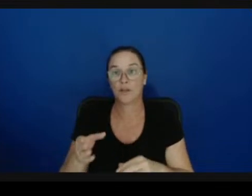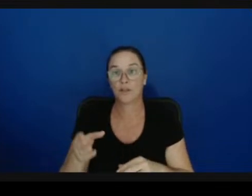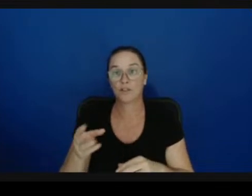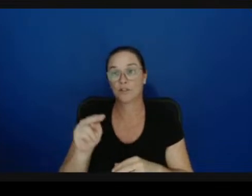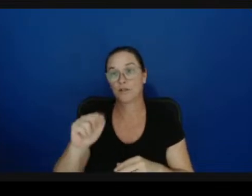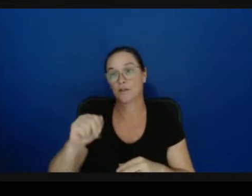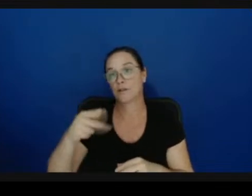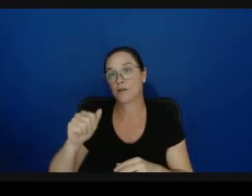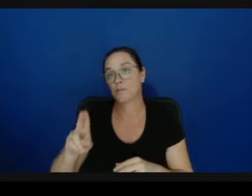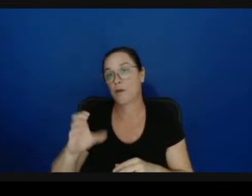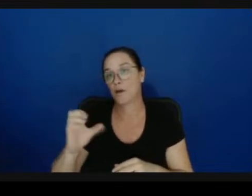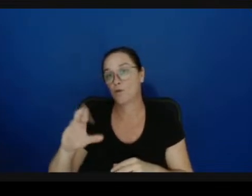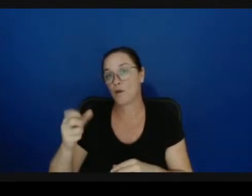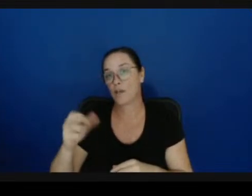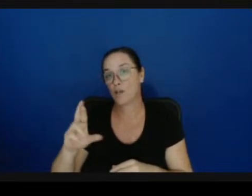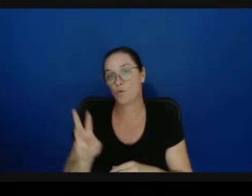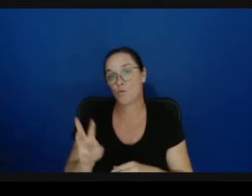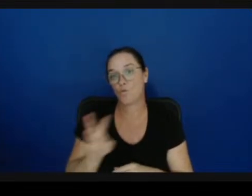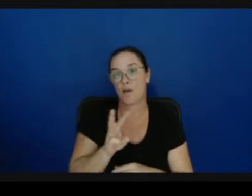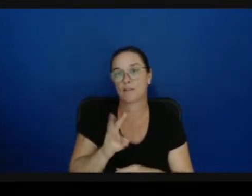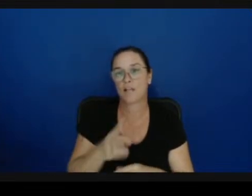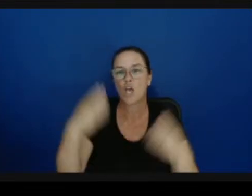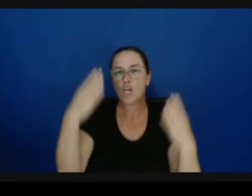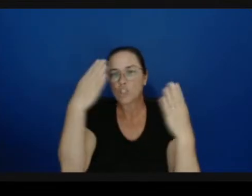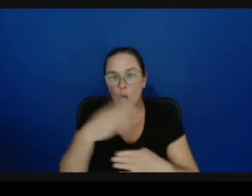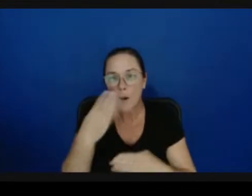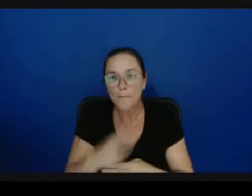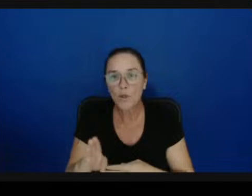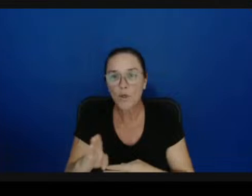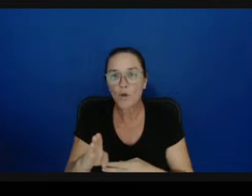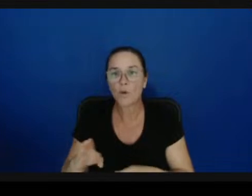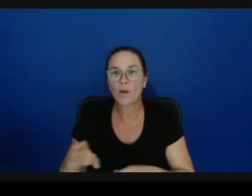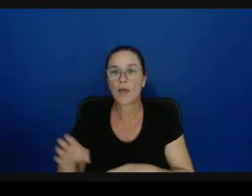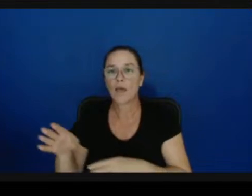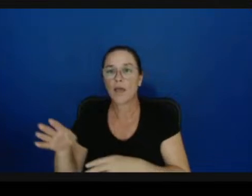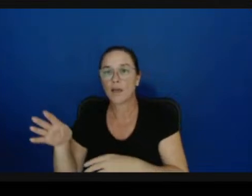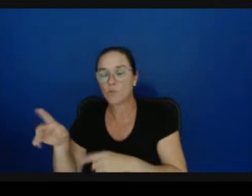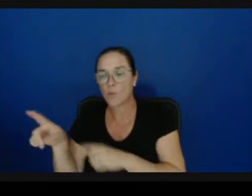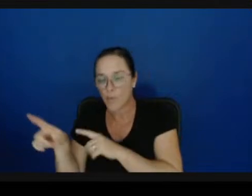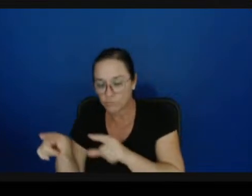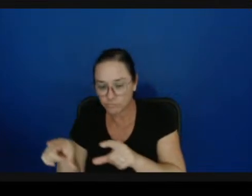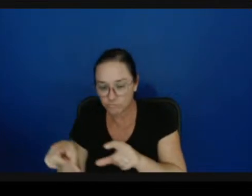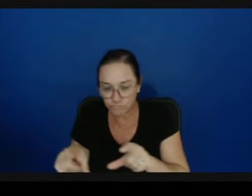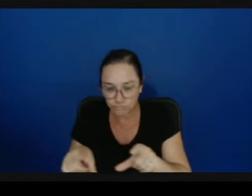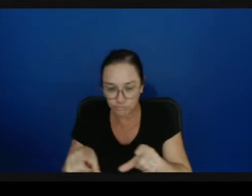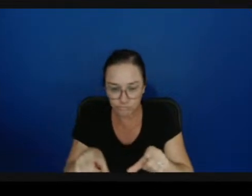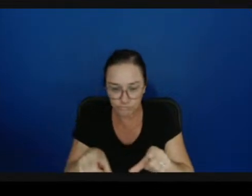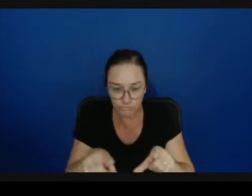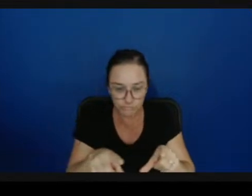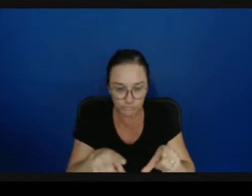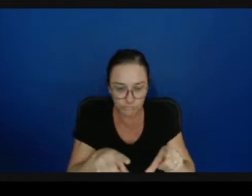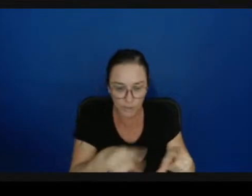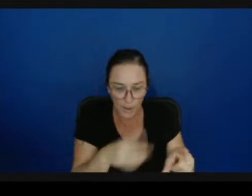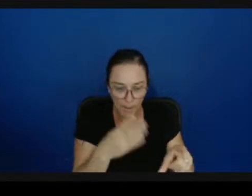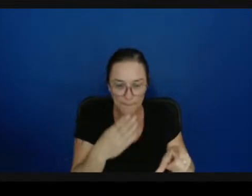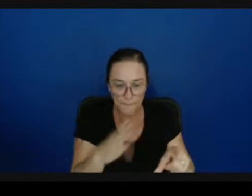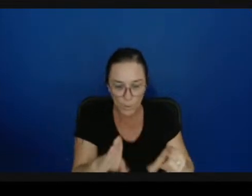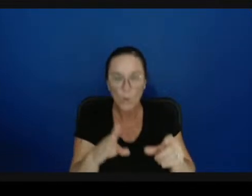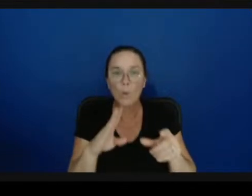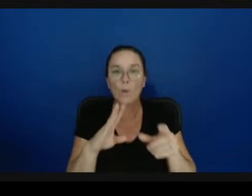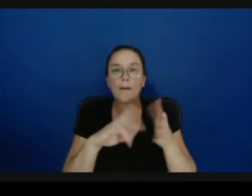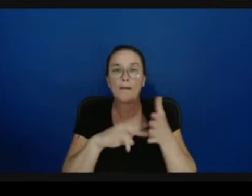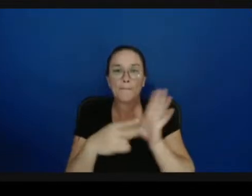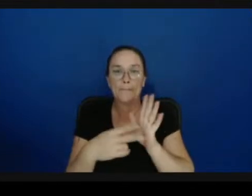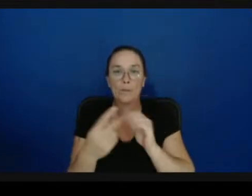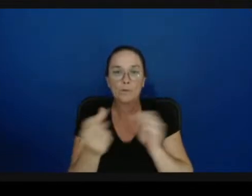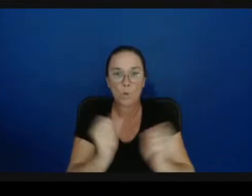here is where it's dark blue is where they scanned and it's cold, and where it's red is where they scanned and it's hot. So it's just the red